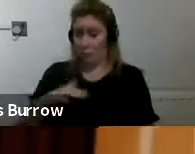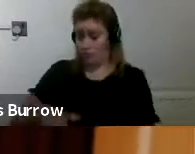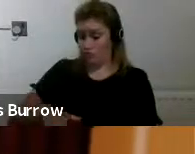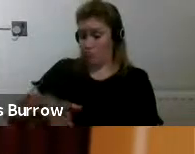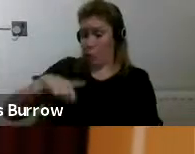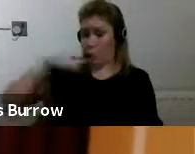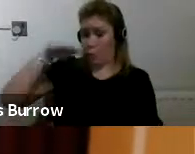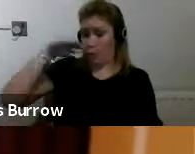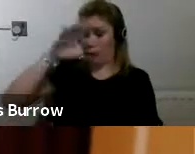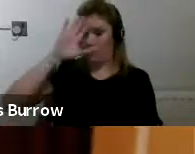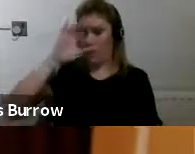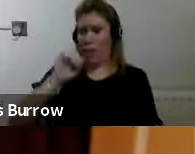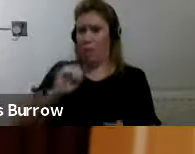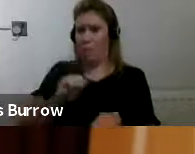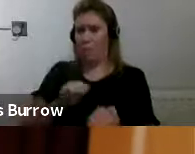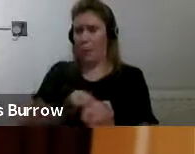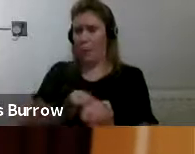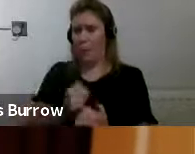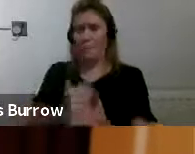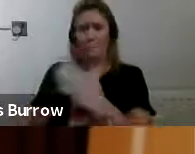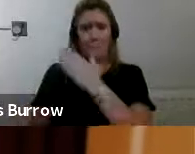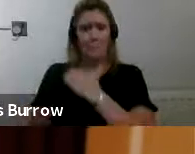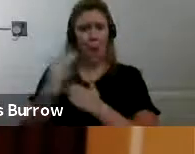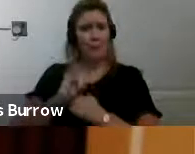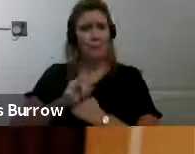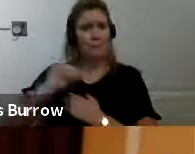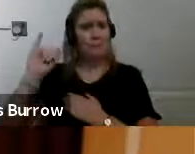past that I didn't tell you.